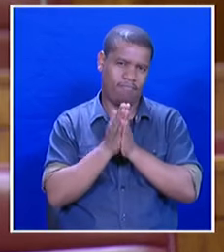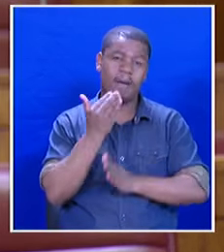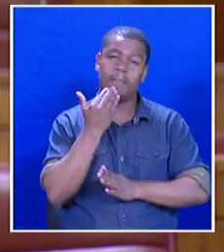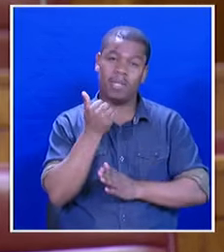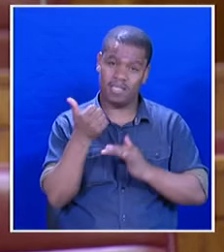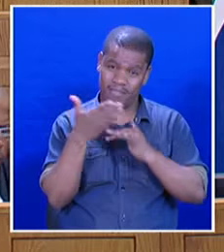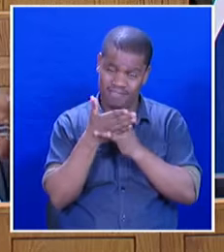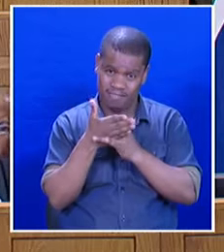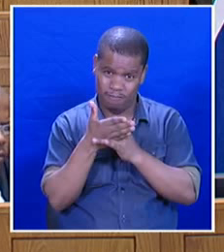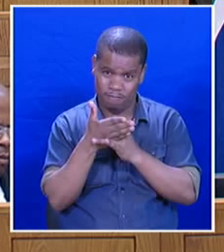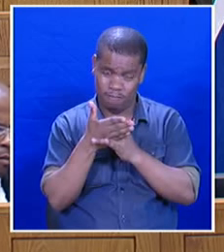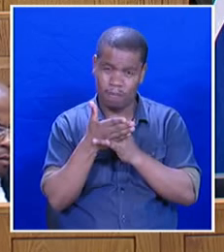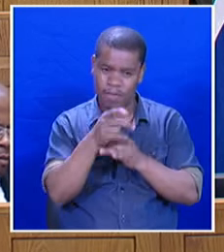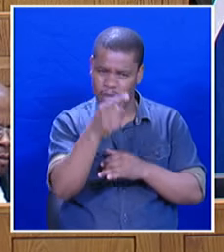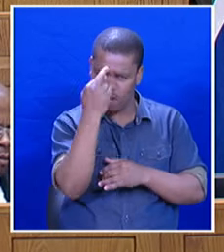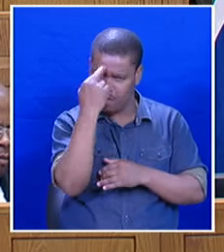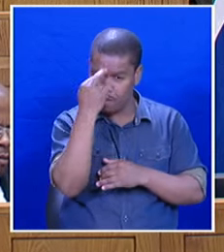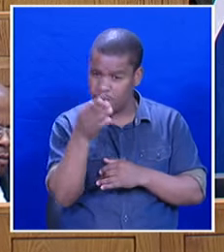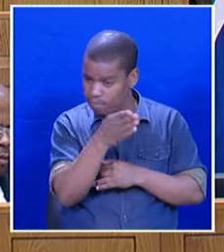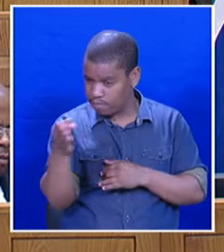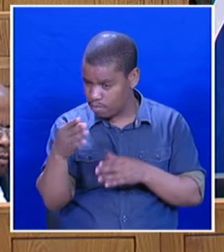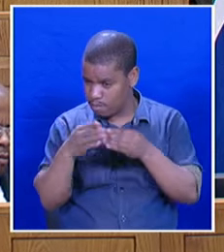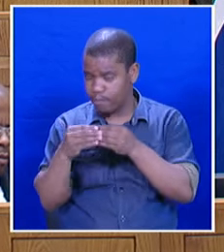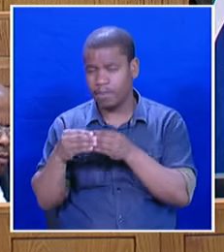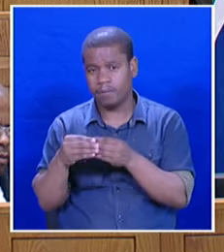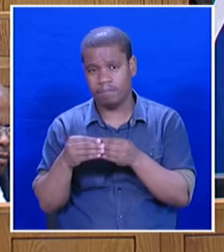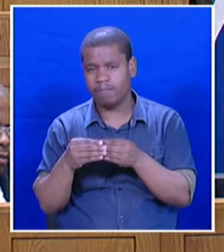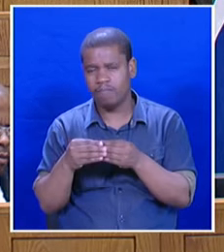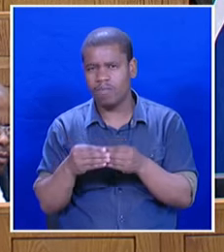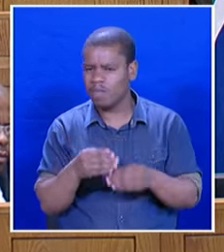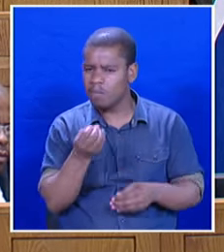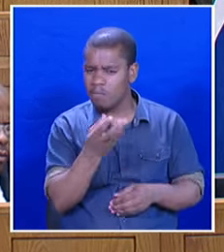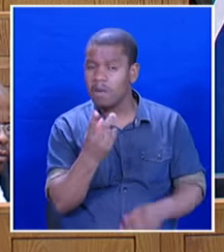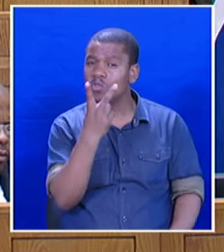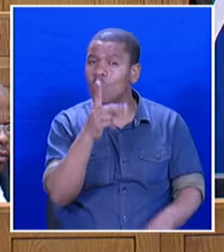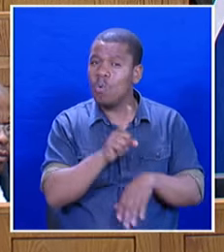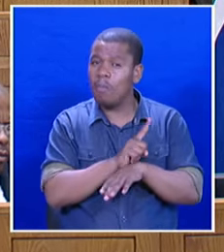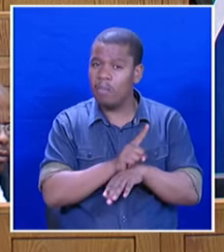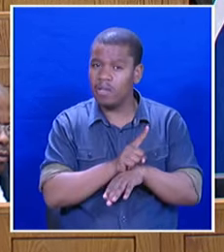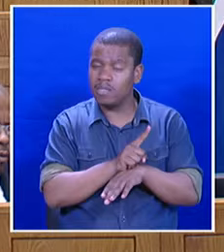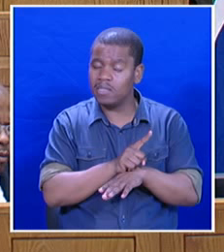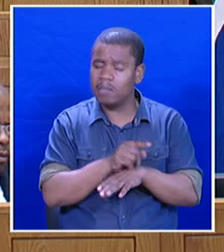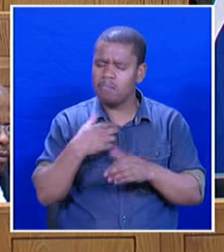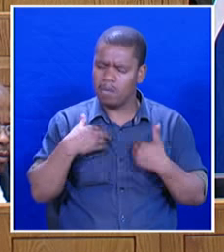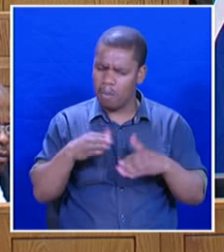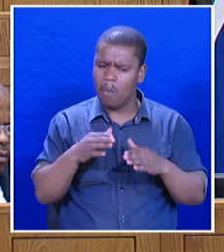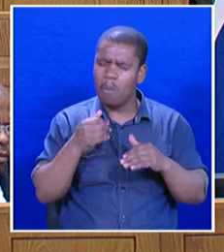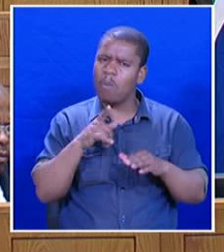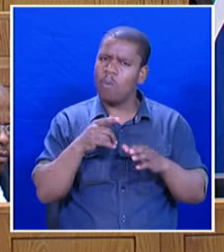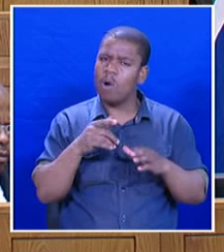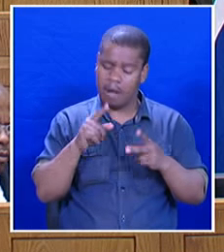may I remind members, you have 2 minutes to make your preamble and to put